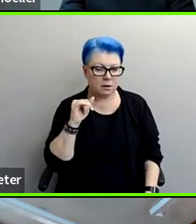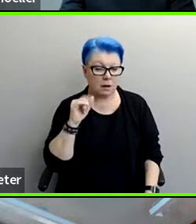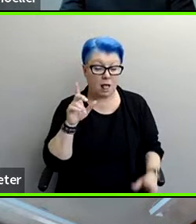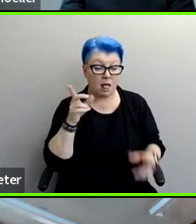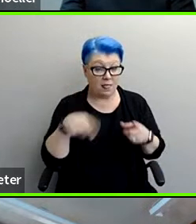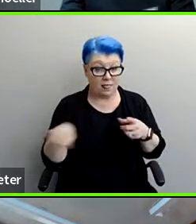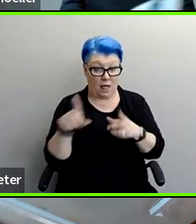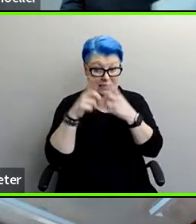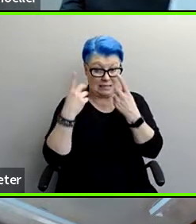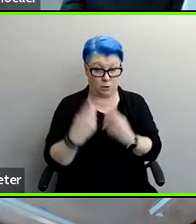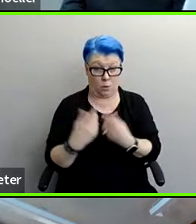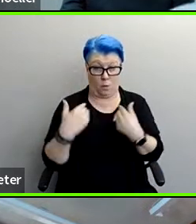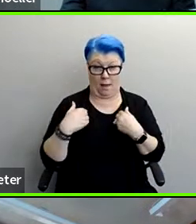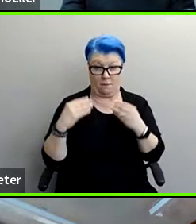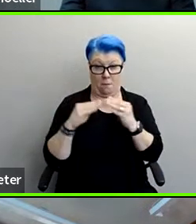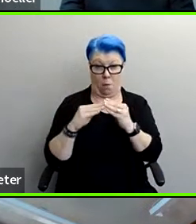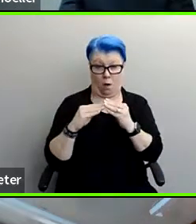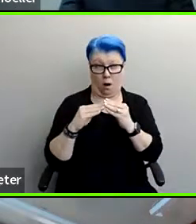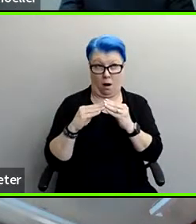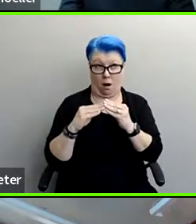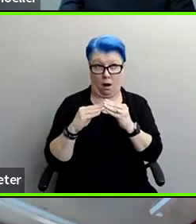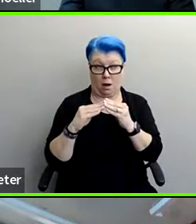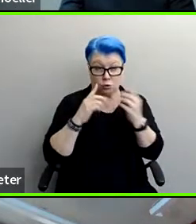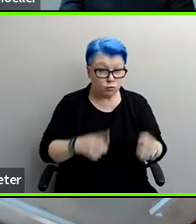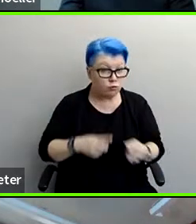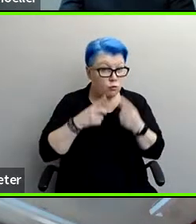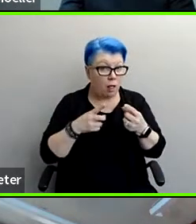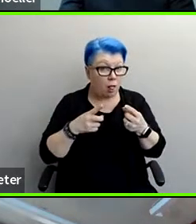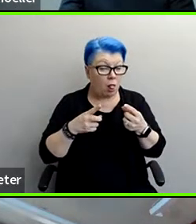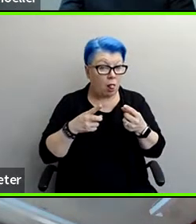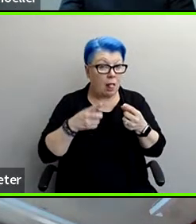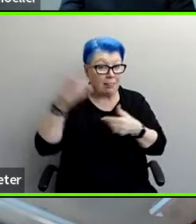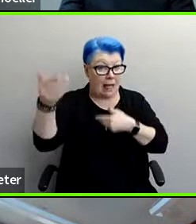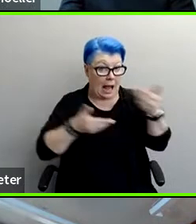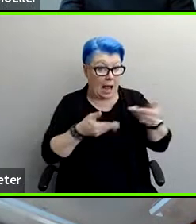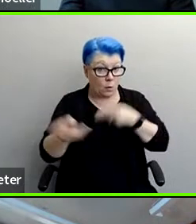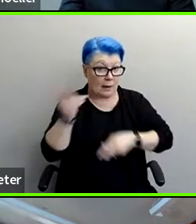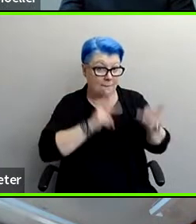districts where we have more difficulty filling the position?